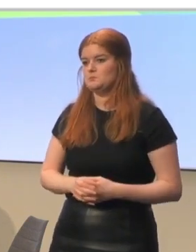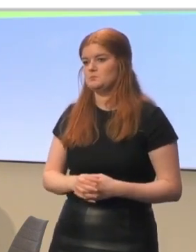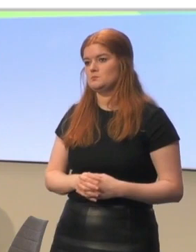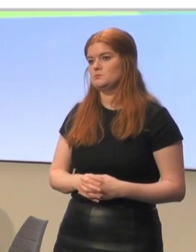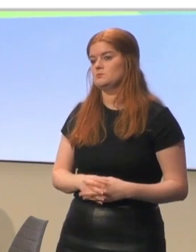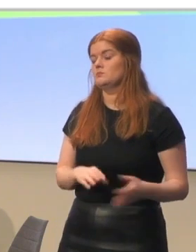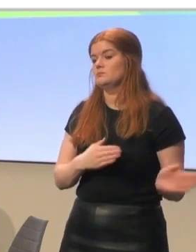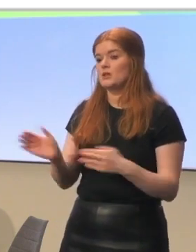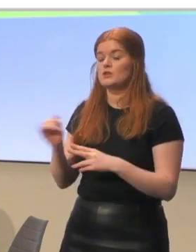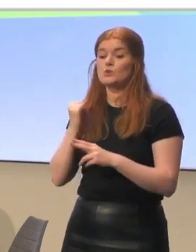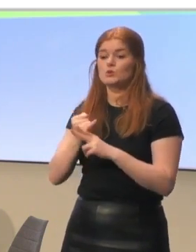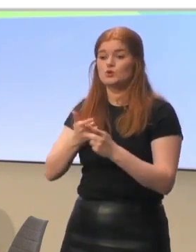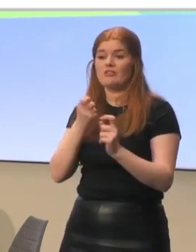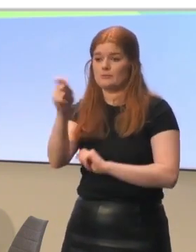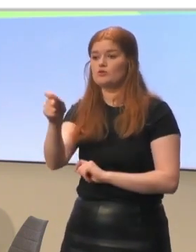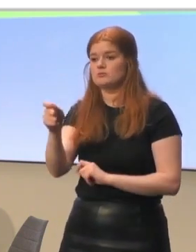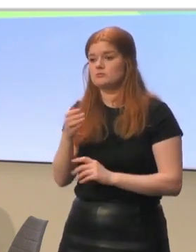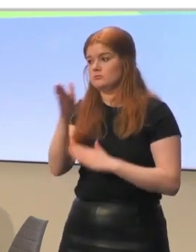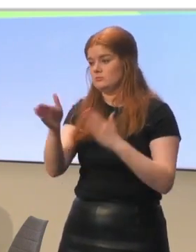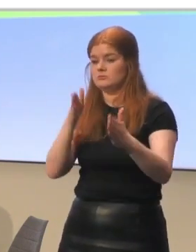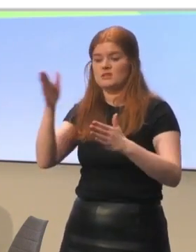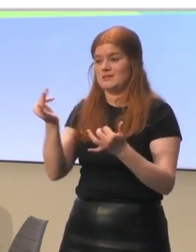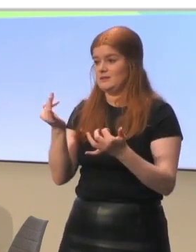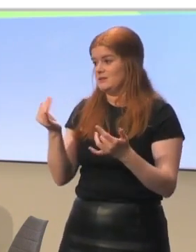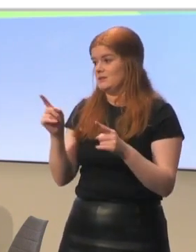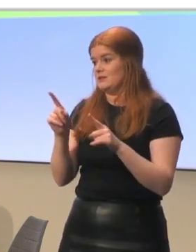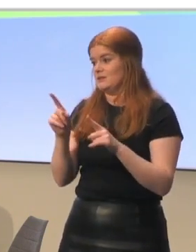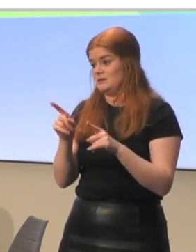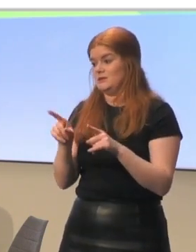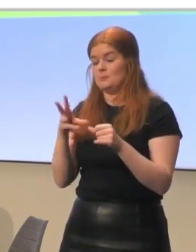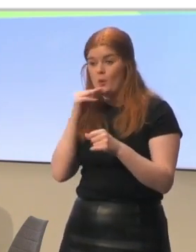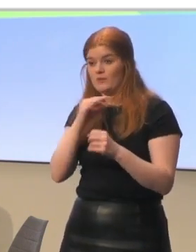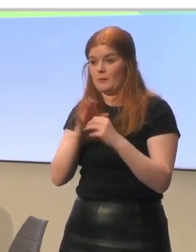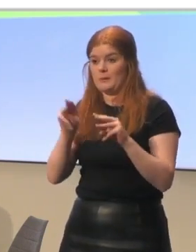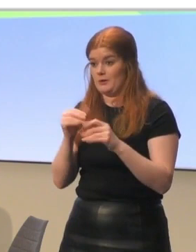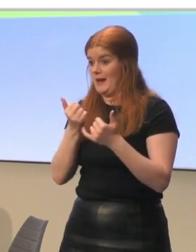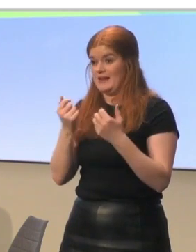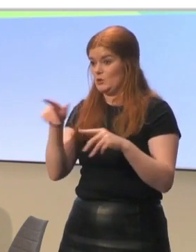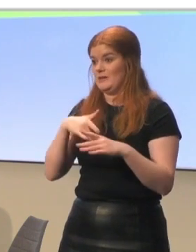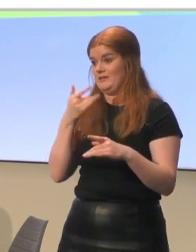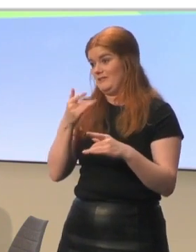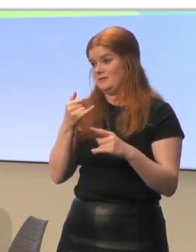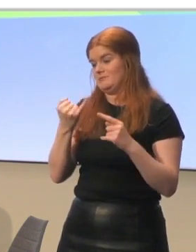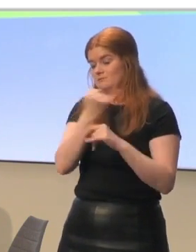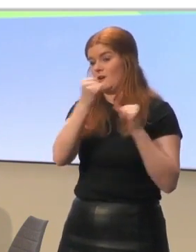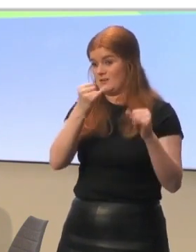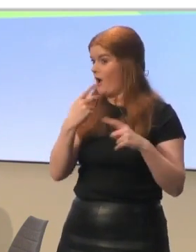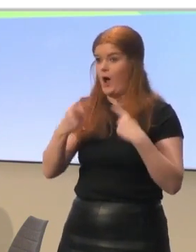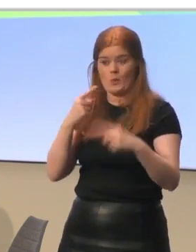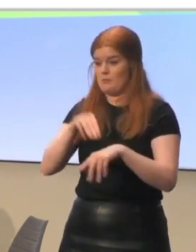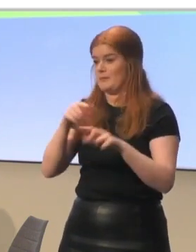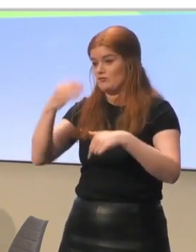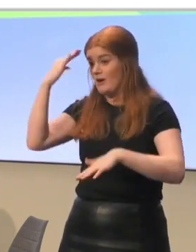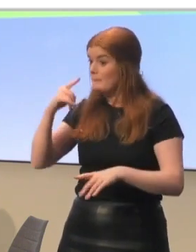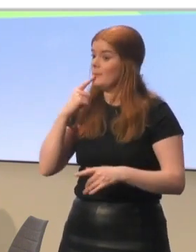School transport, and a number of people, particularly anybody that's dealing with SEN, it's always been an issue, but it's